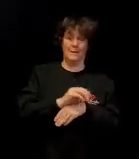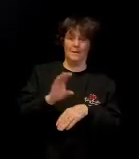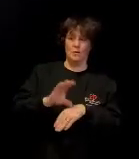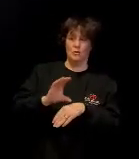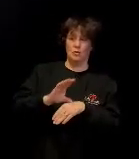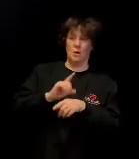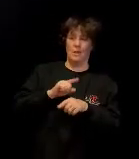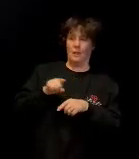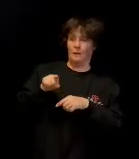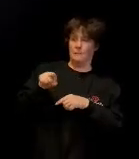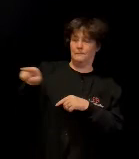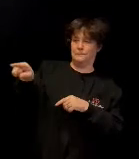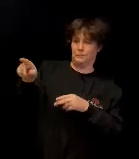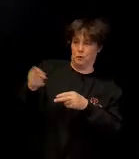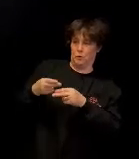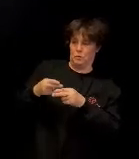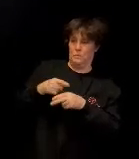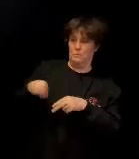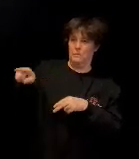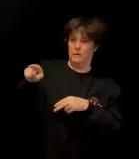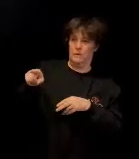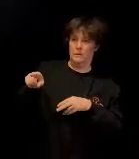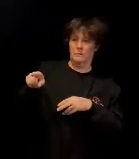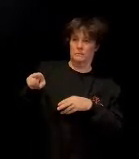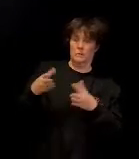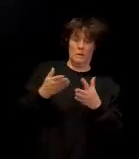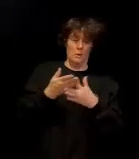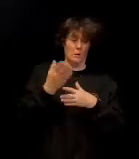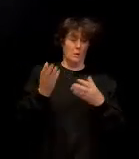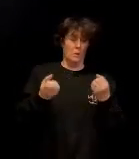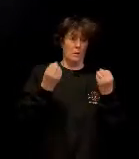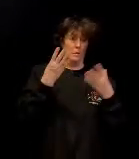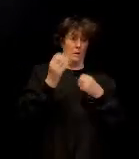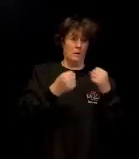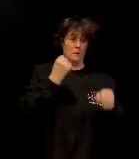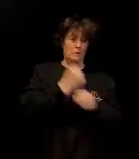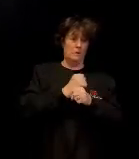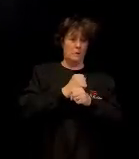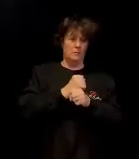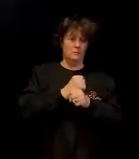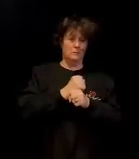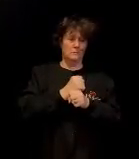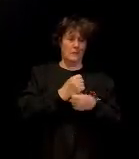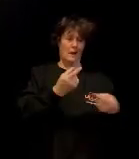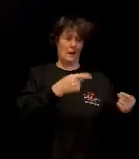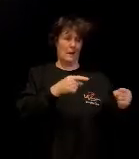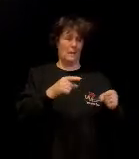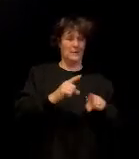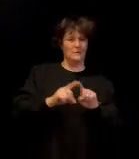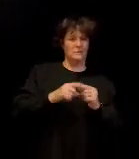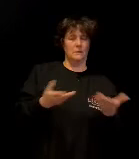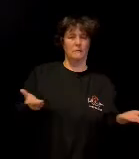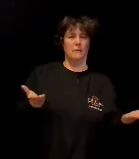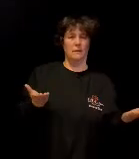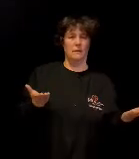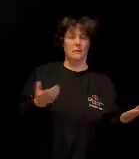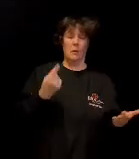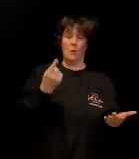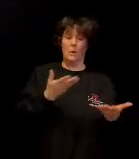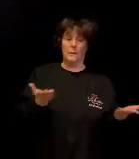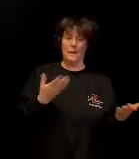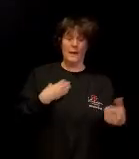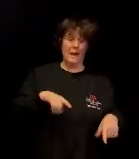and just a lot of things have happened to me over those through those years. But there's one thing that I could never say, could never